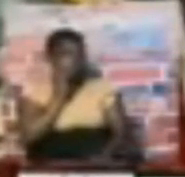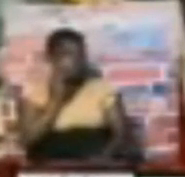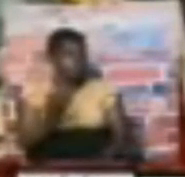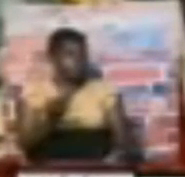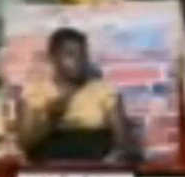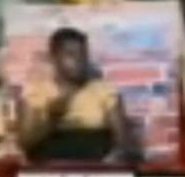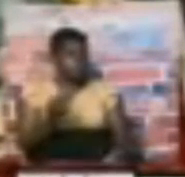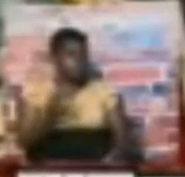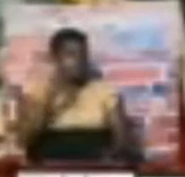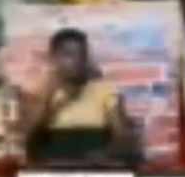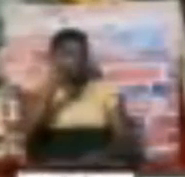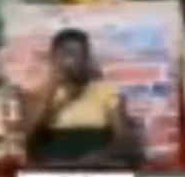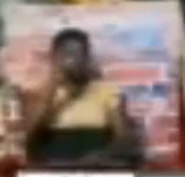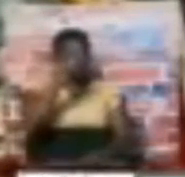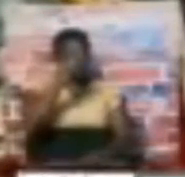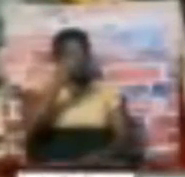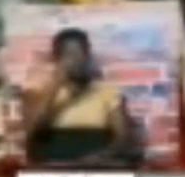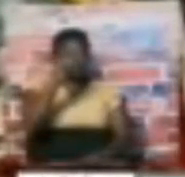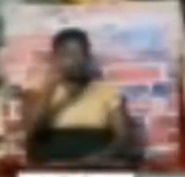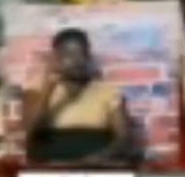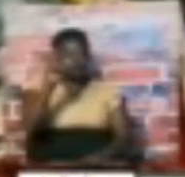Ariba Clement, 2 million shillings.